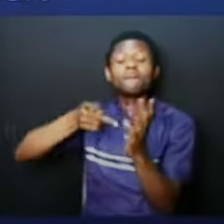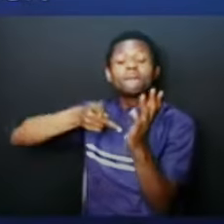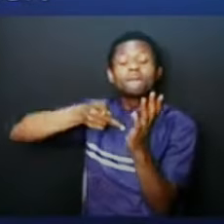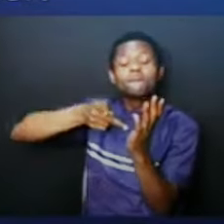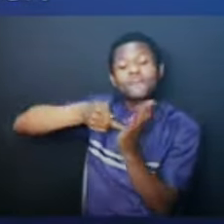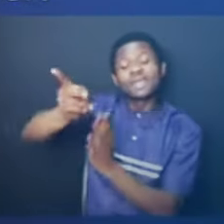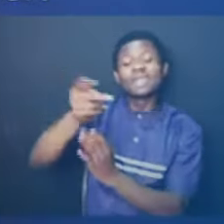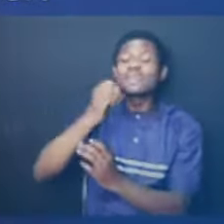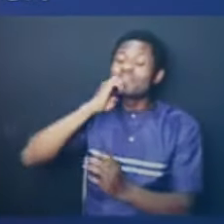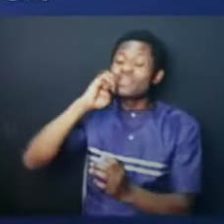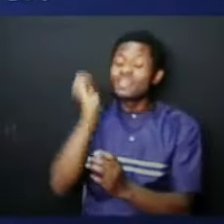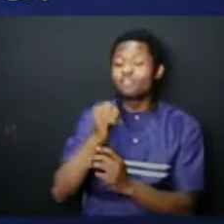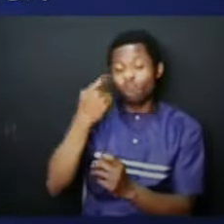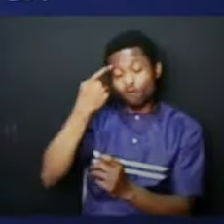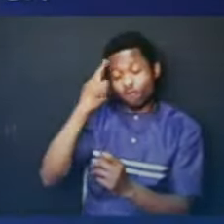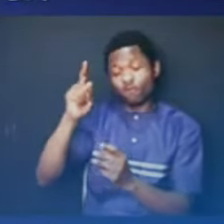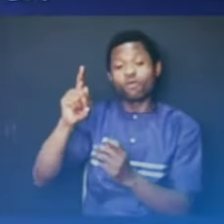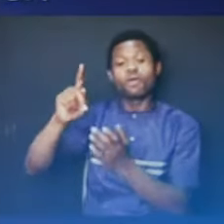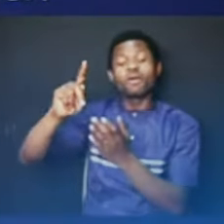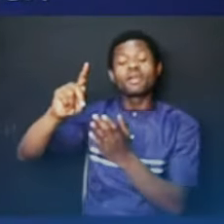Now